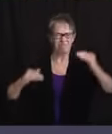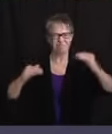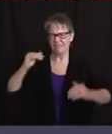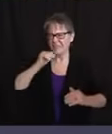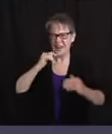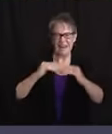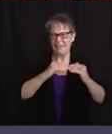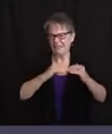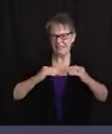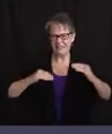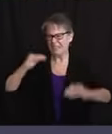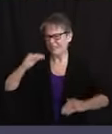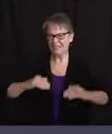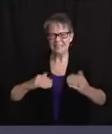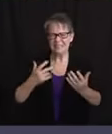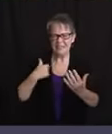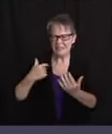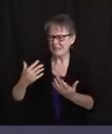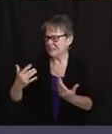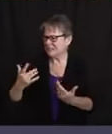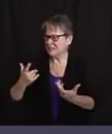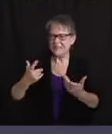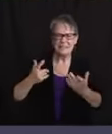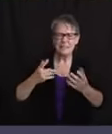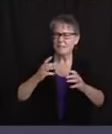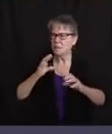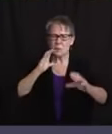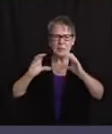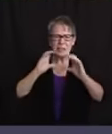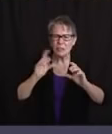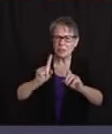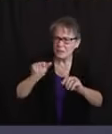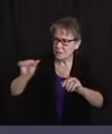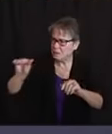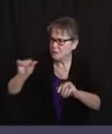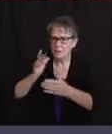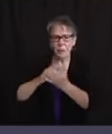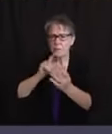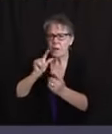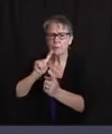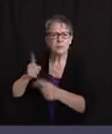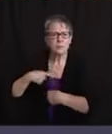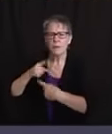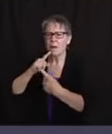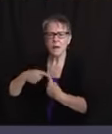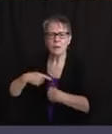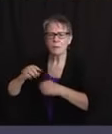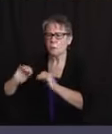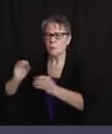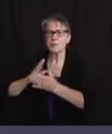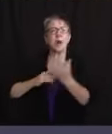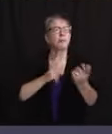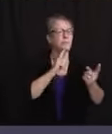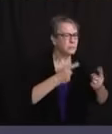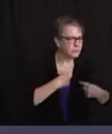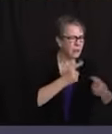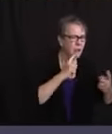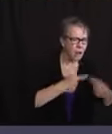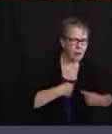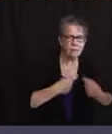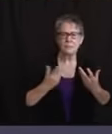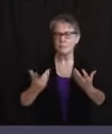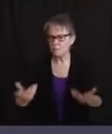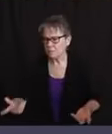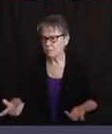some talking point out there from somewhere that Judy had authorized or that I had authorized COVID-positive patients to be